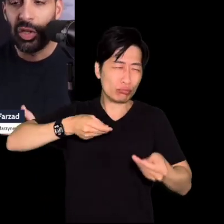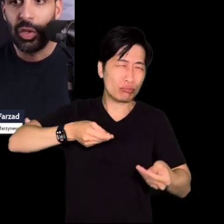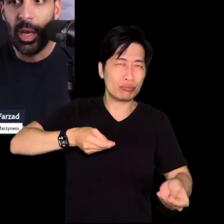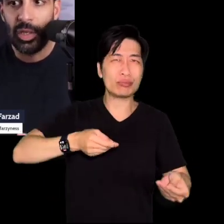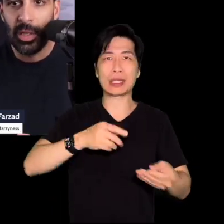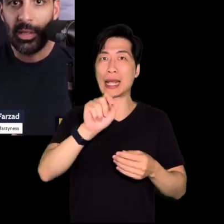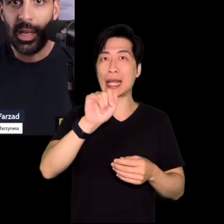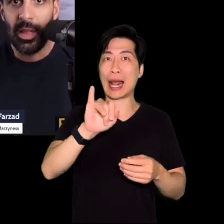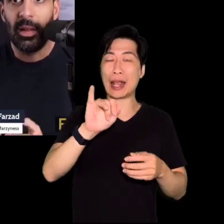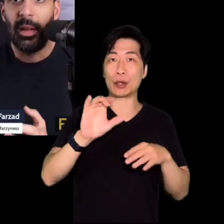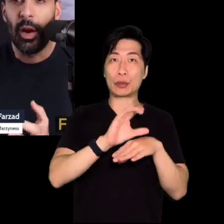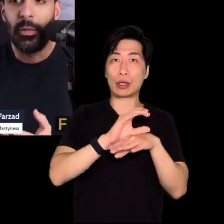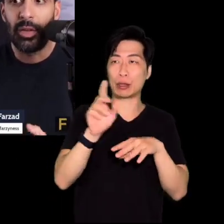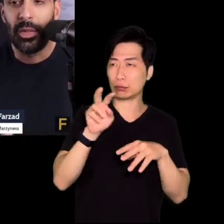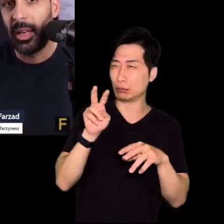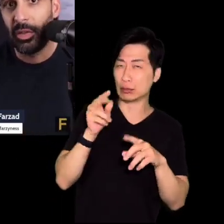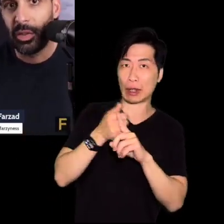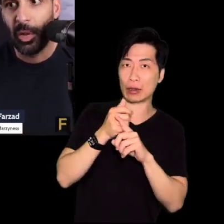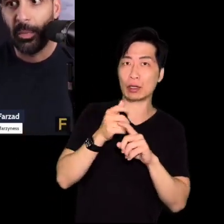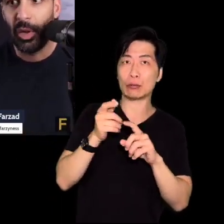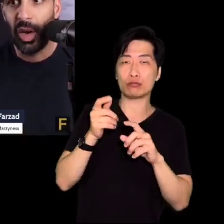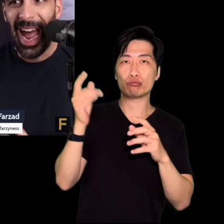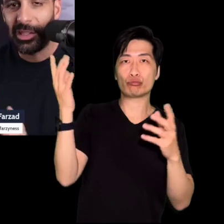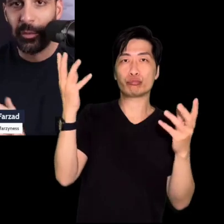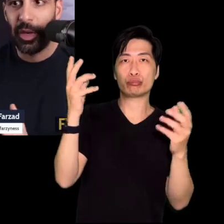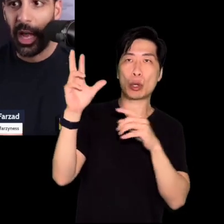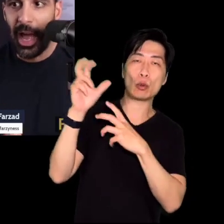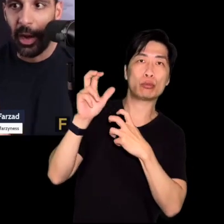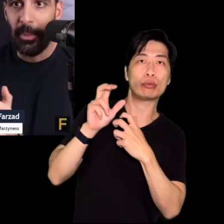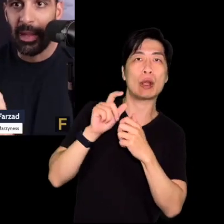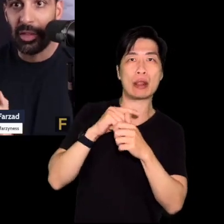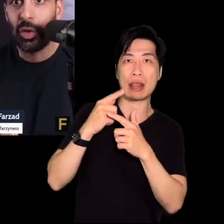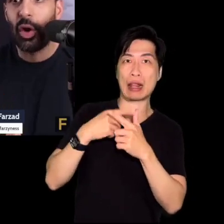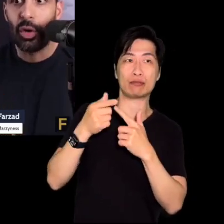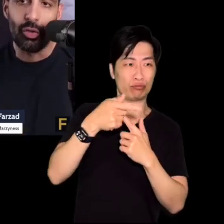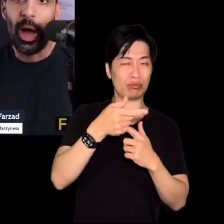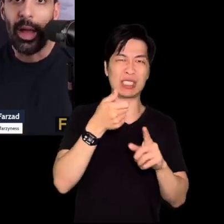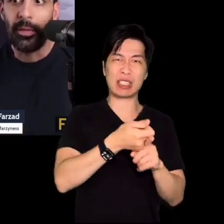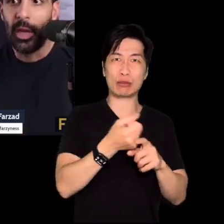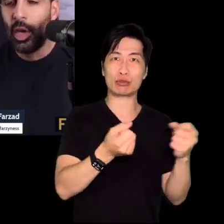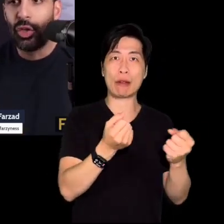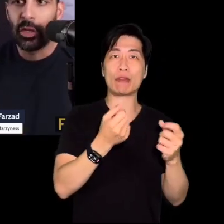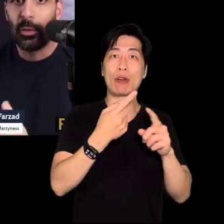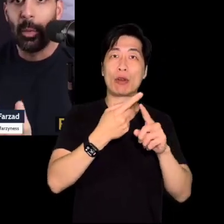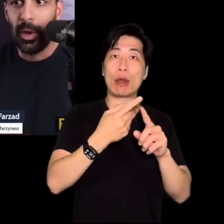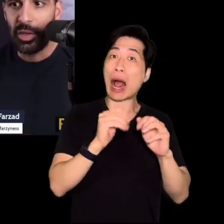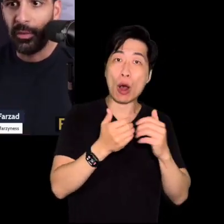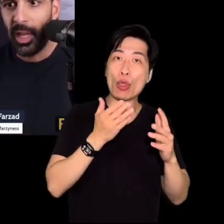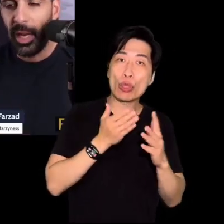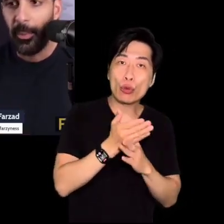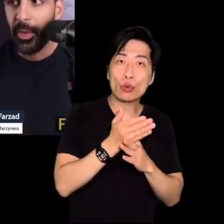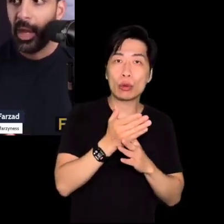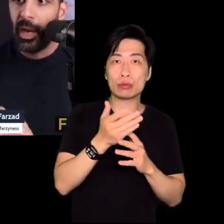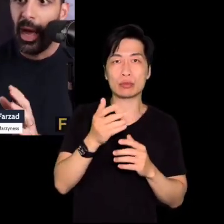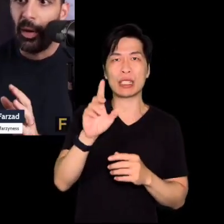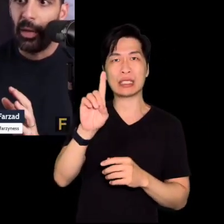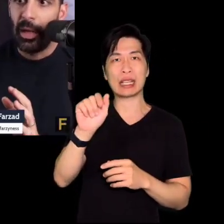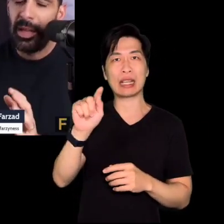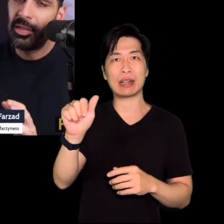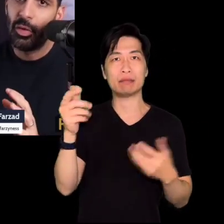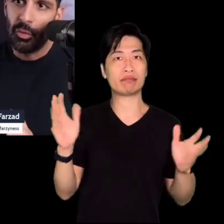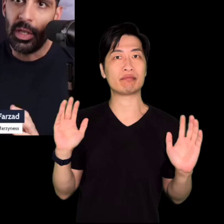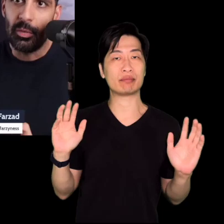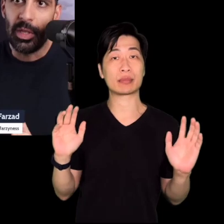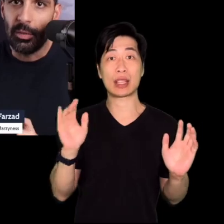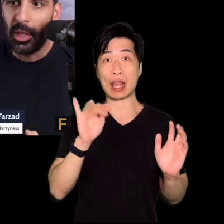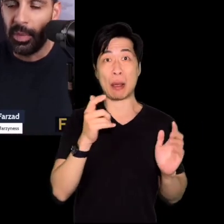and situations, and the artificial intelligence computer has figured out how to make this car drive just from a bunch of data. Now,